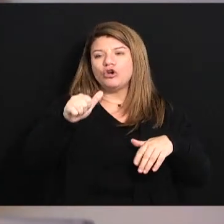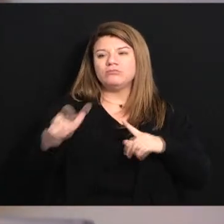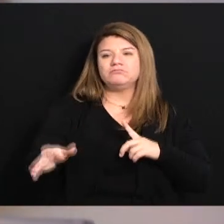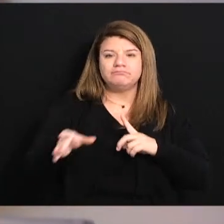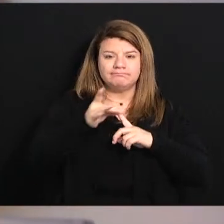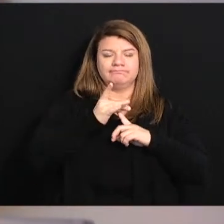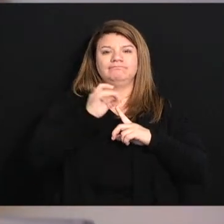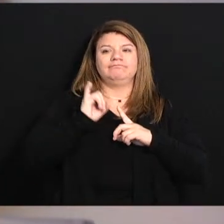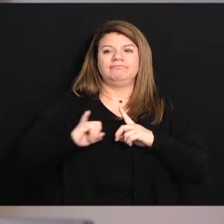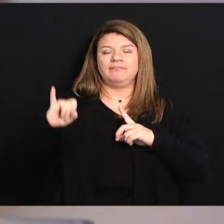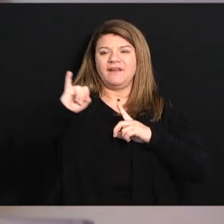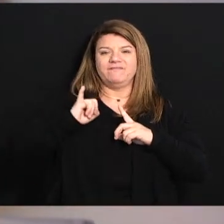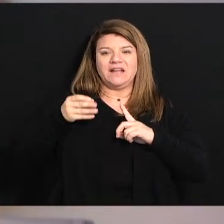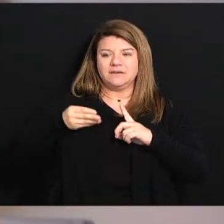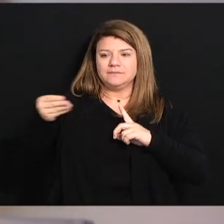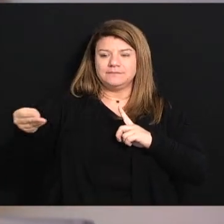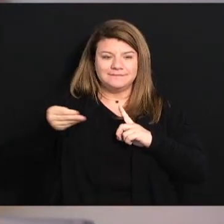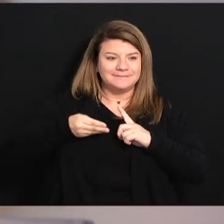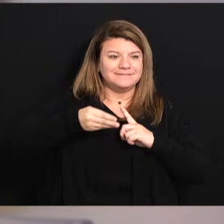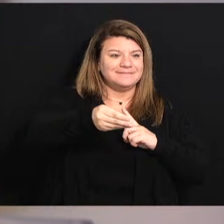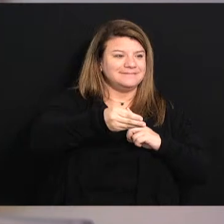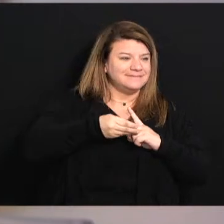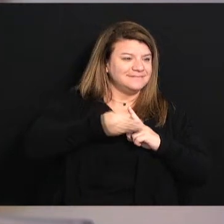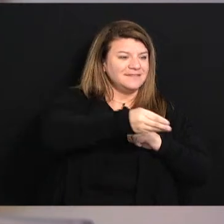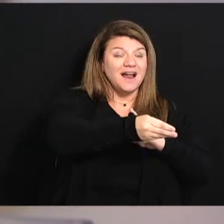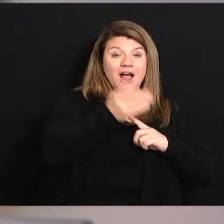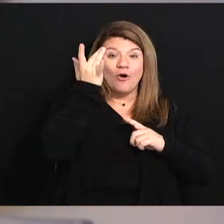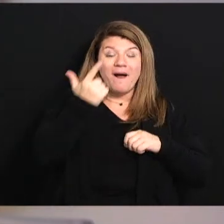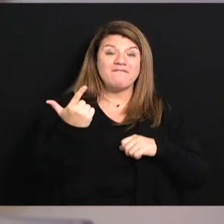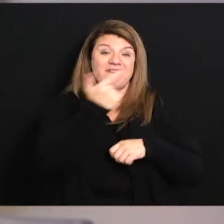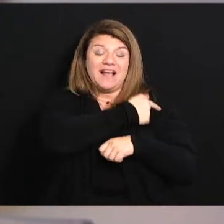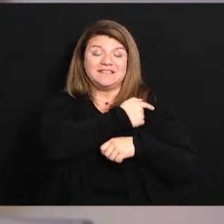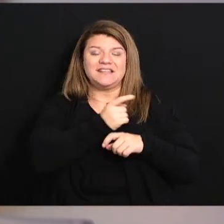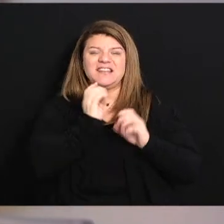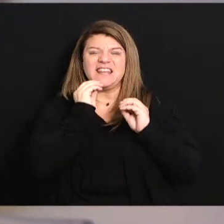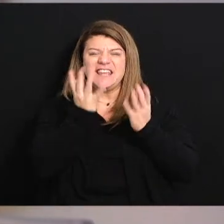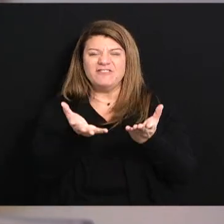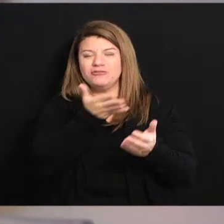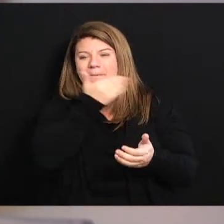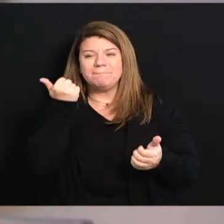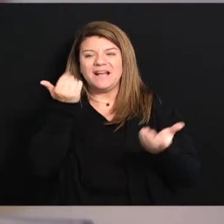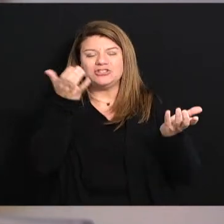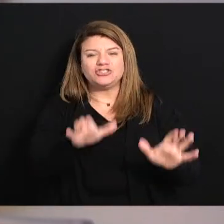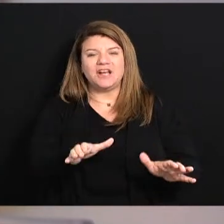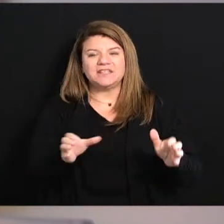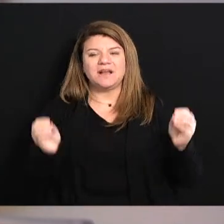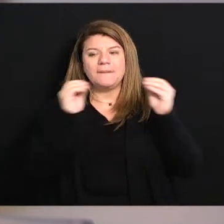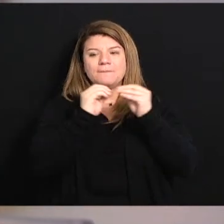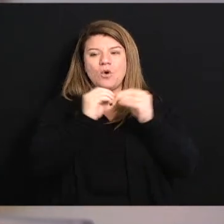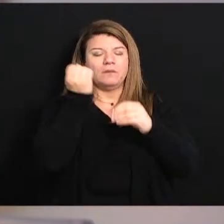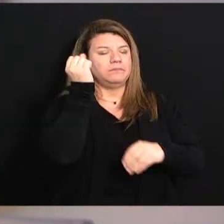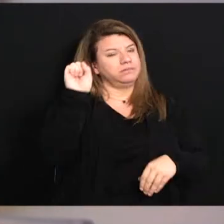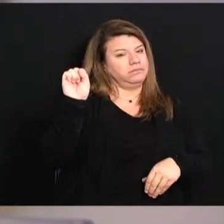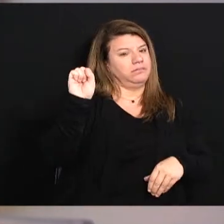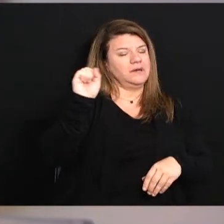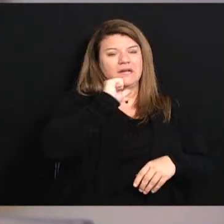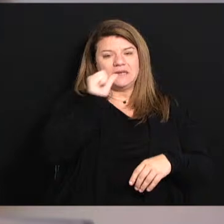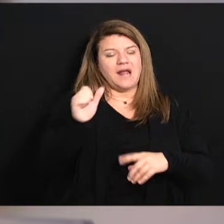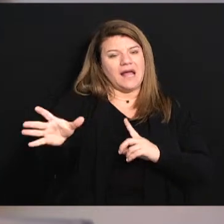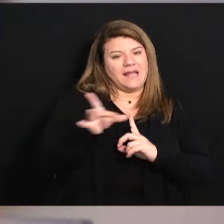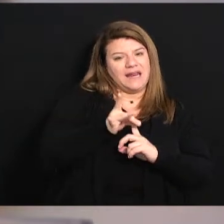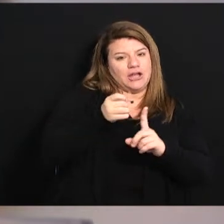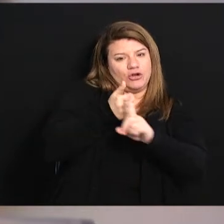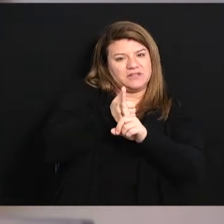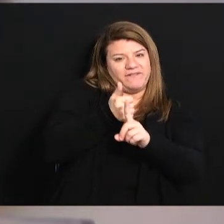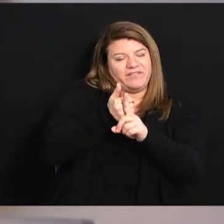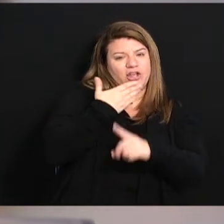people, because being vaccinated gives them the best chance of also being more resistant to catching COVID-19.